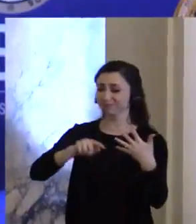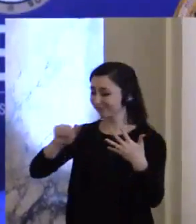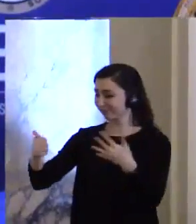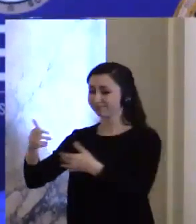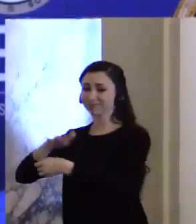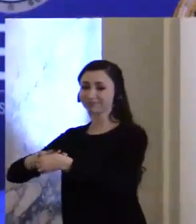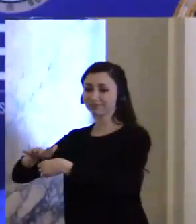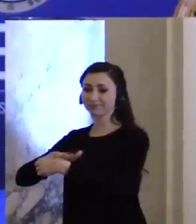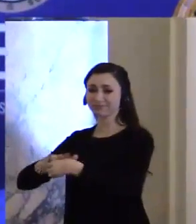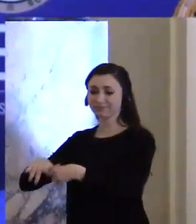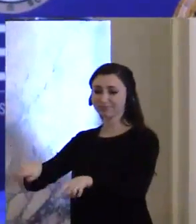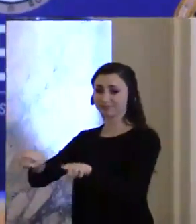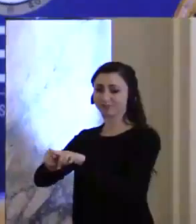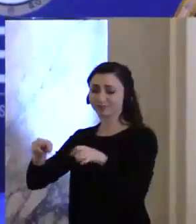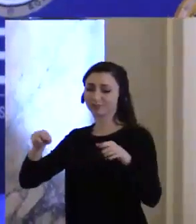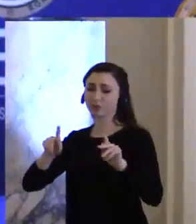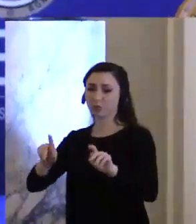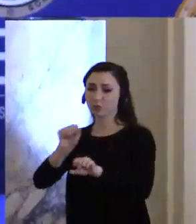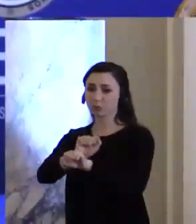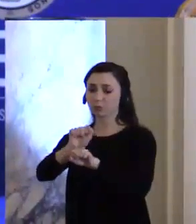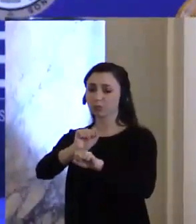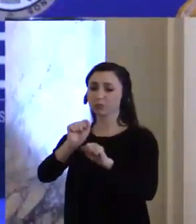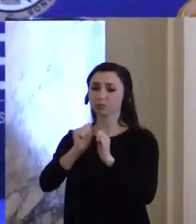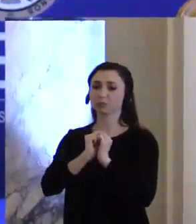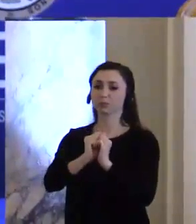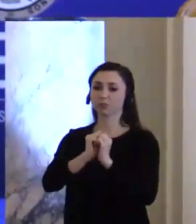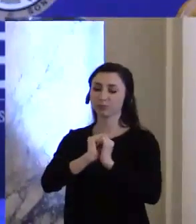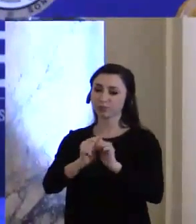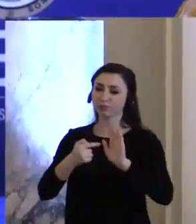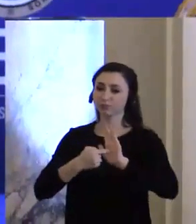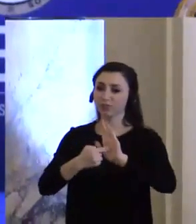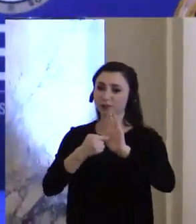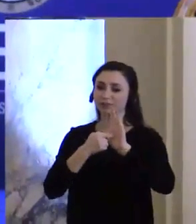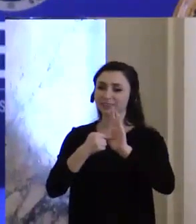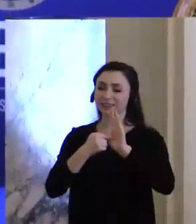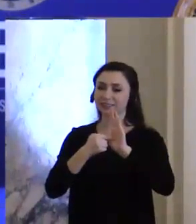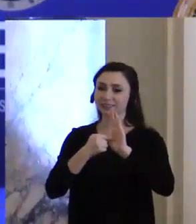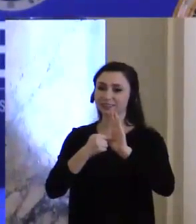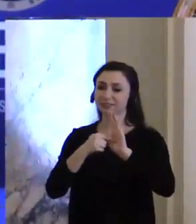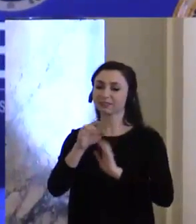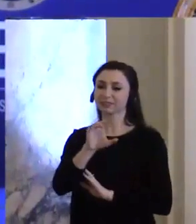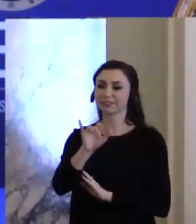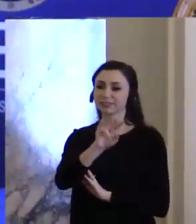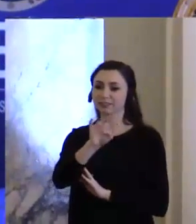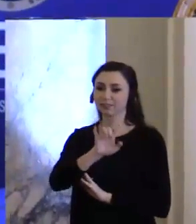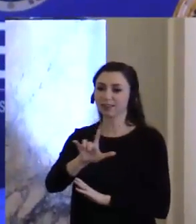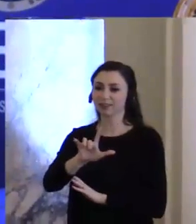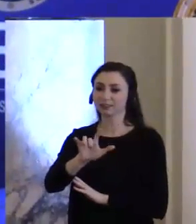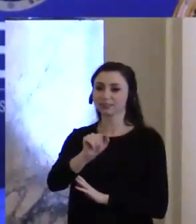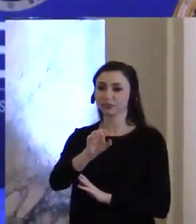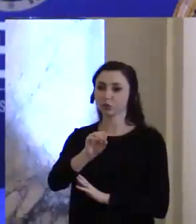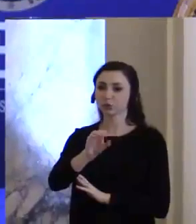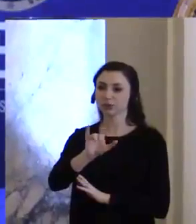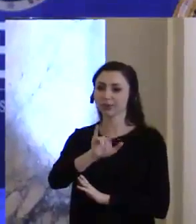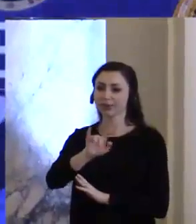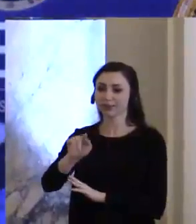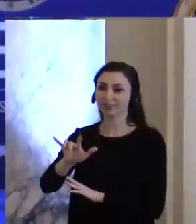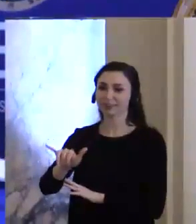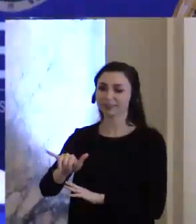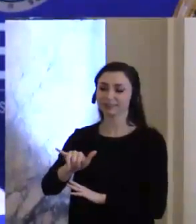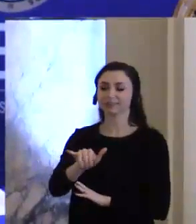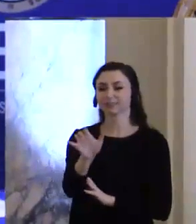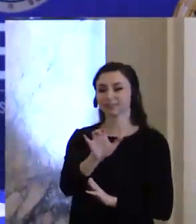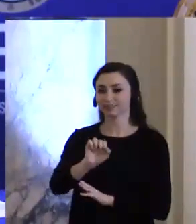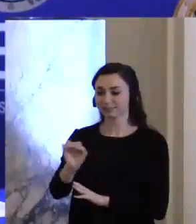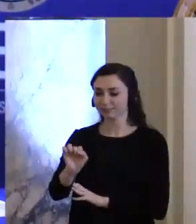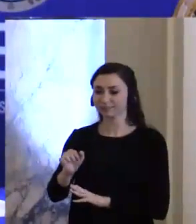the opportunity to work with representatives of civil society, and I wish to underscore the valuable role played by